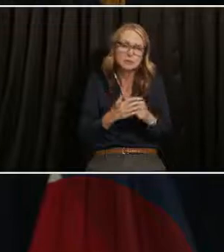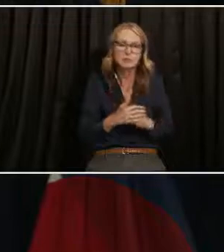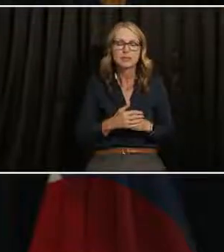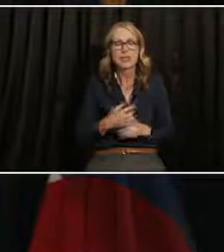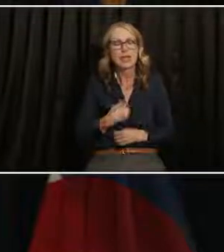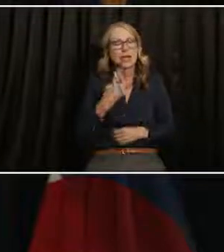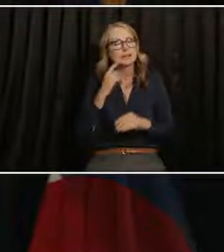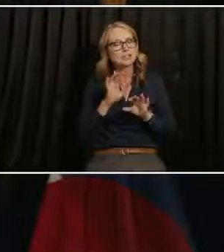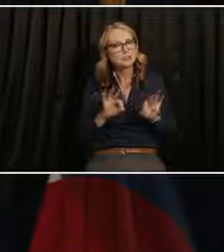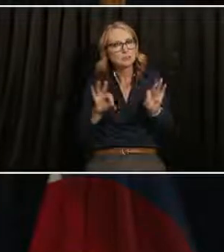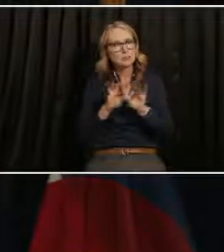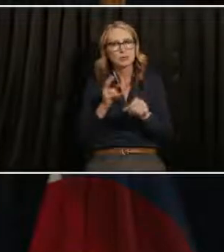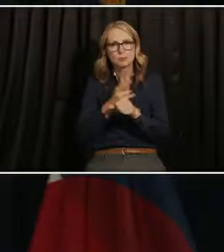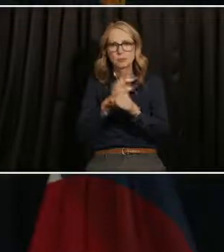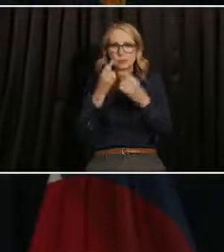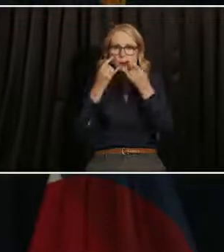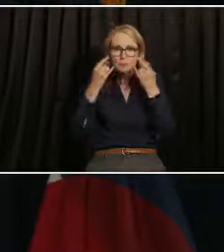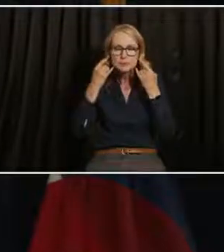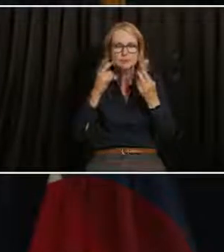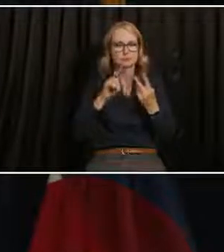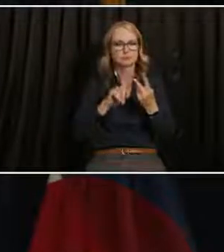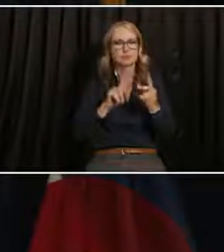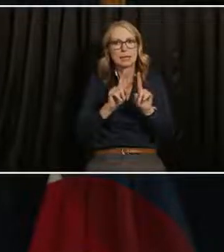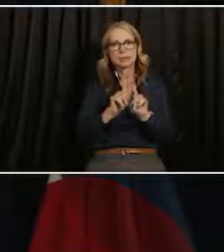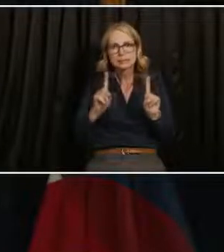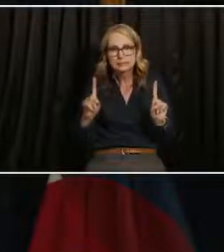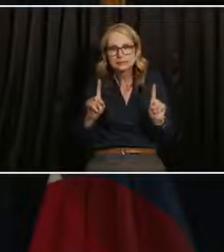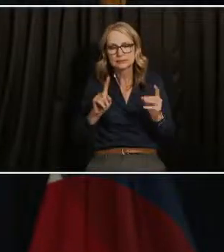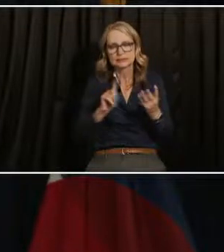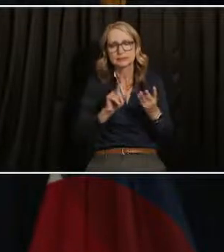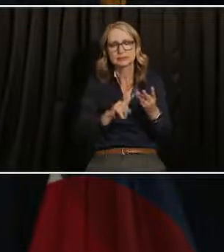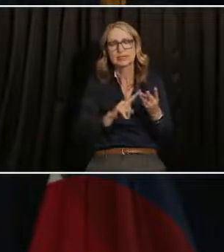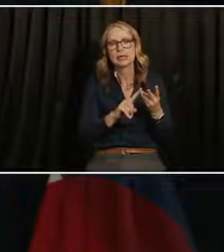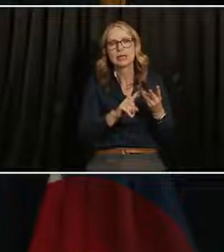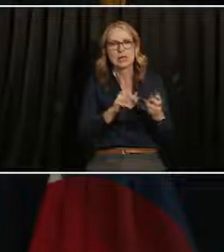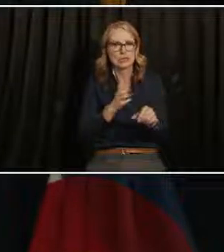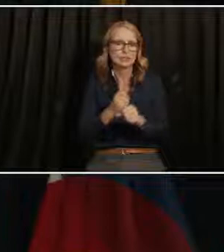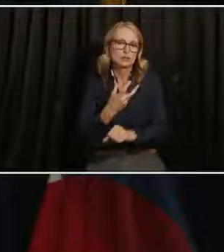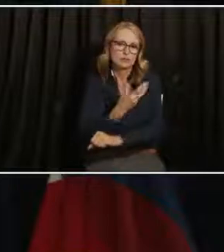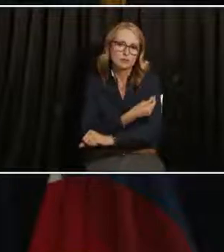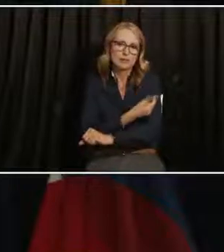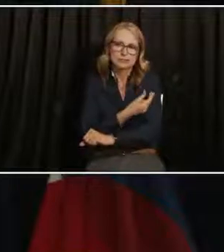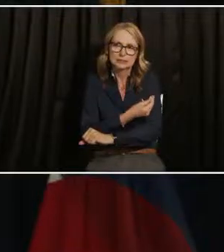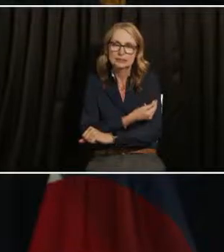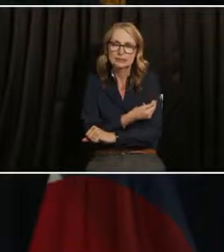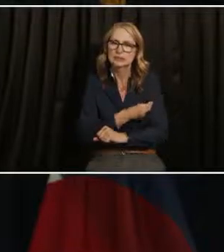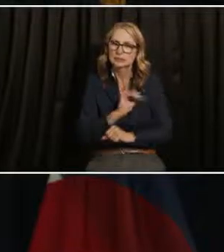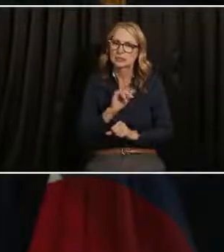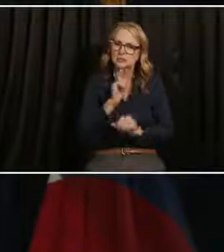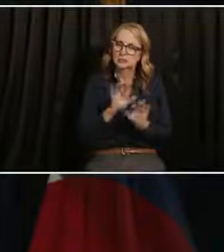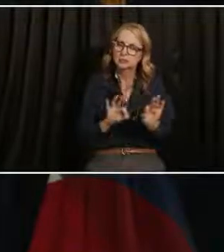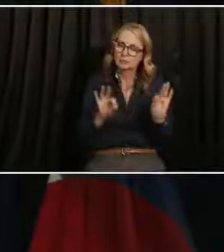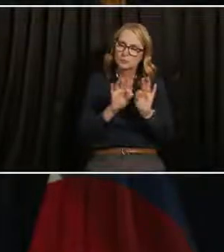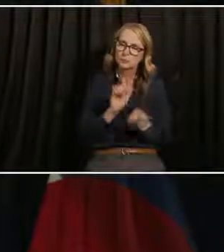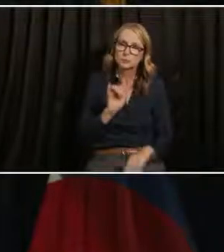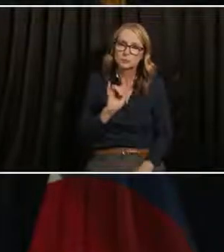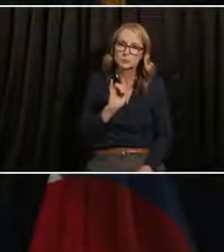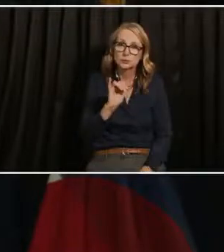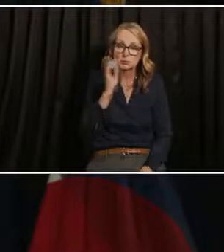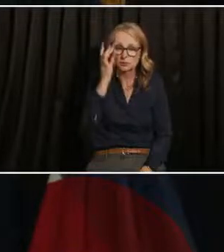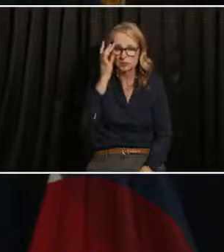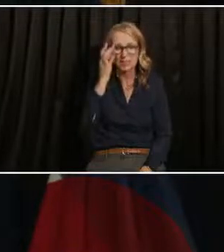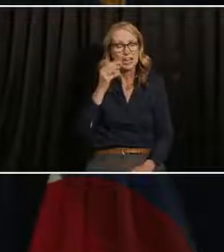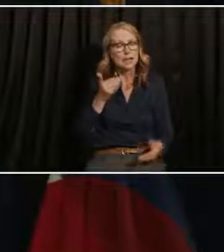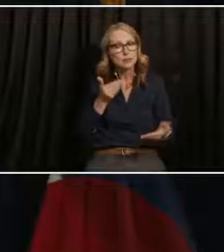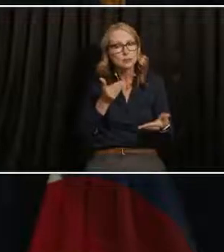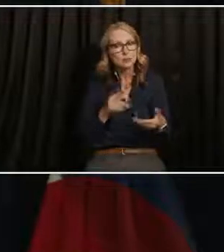continue to be important. Social distancing continues to be important. And of course, ultimately getting the vaccine continues to be incredibly important. So as we move into the fall, it's tough